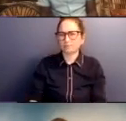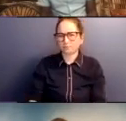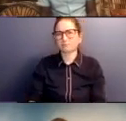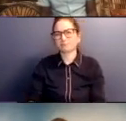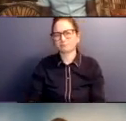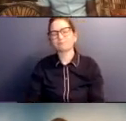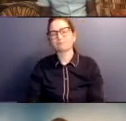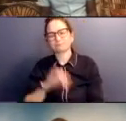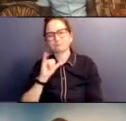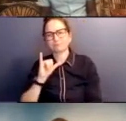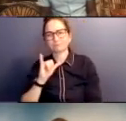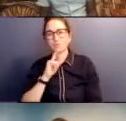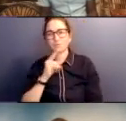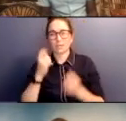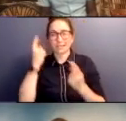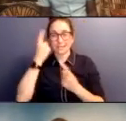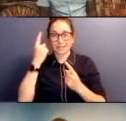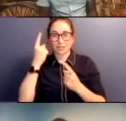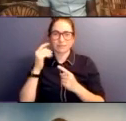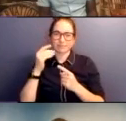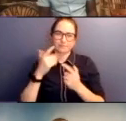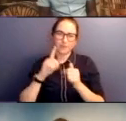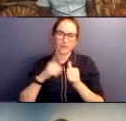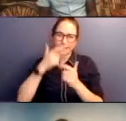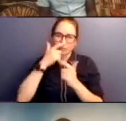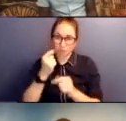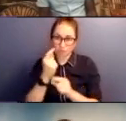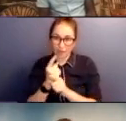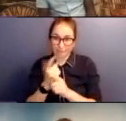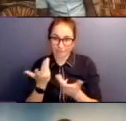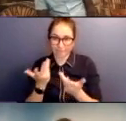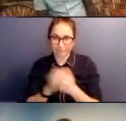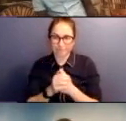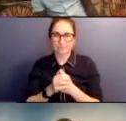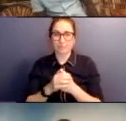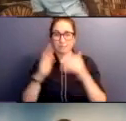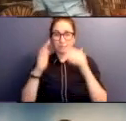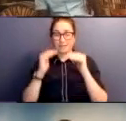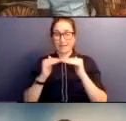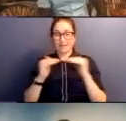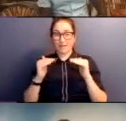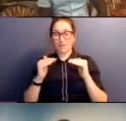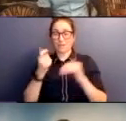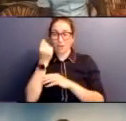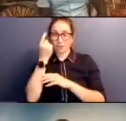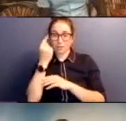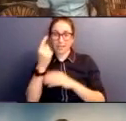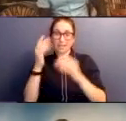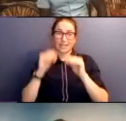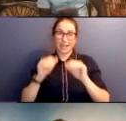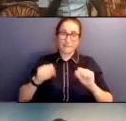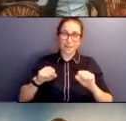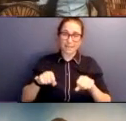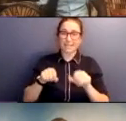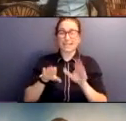Basically, we want to consider interest, of course, right? Level of instrument understanding, ability,